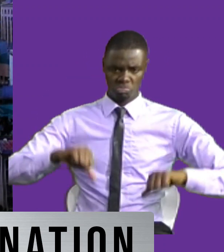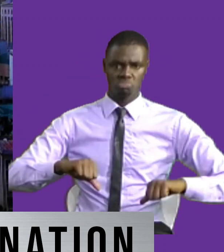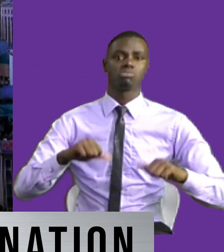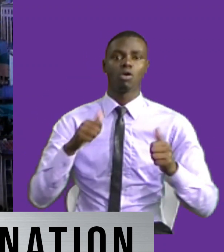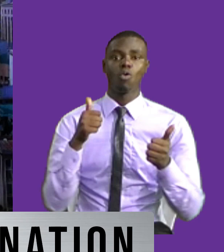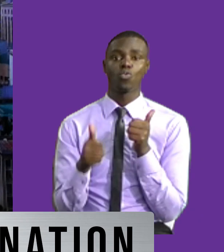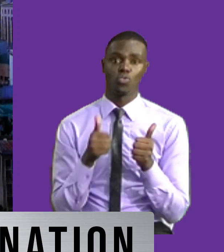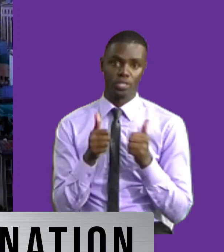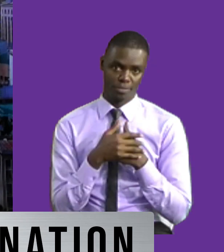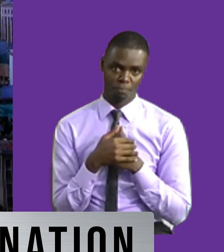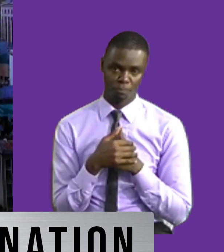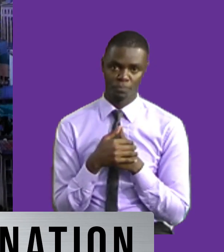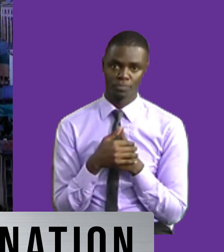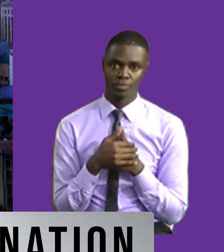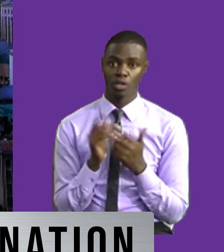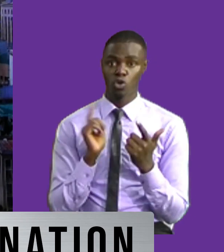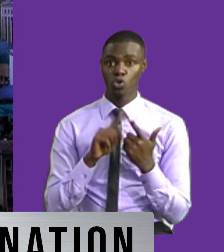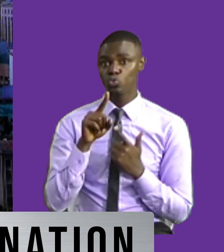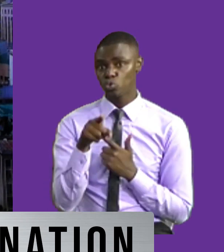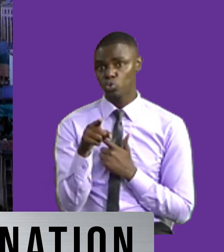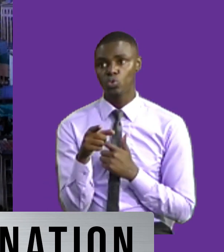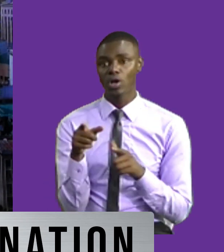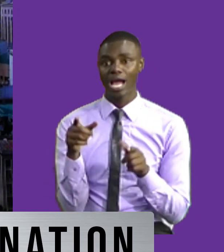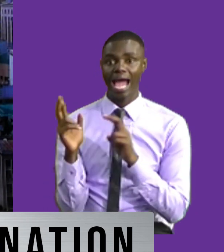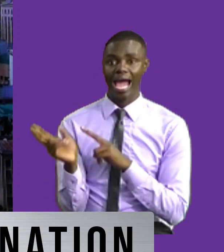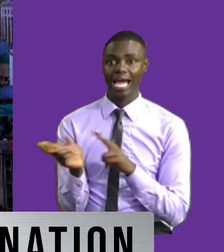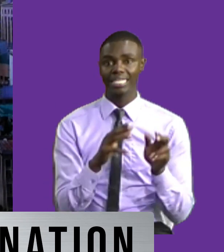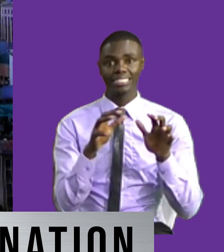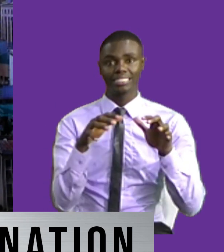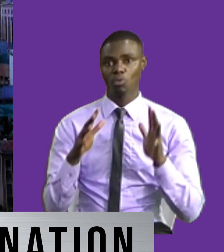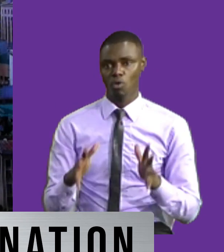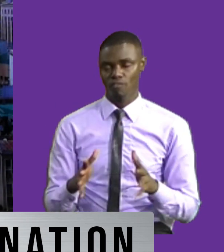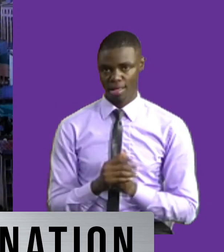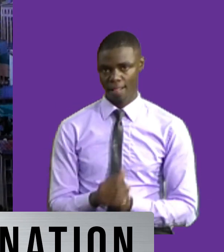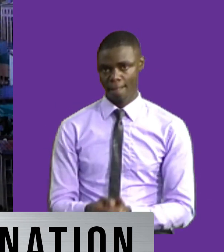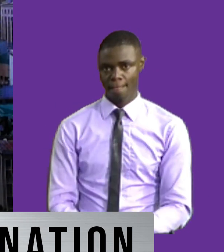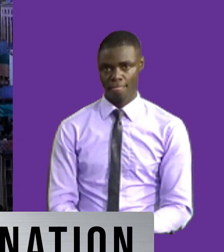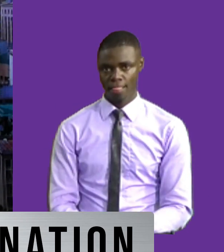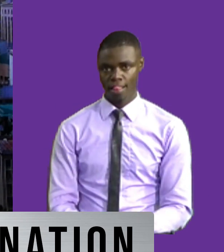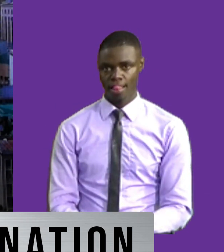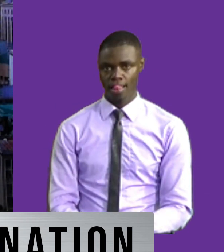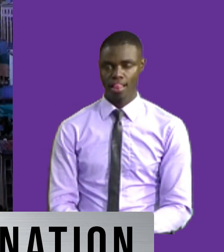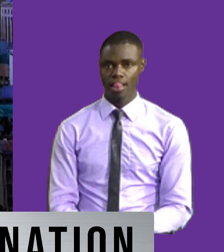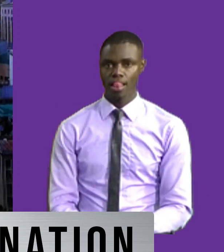as a normal farmer?